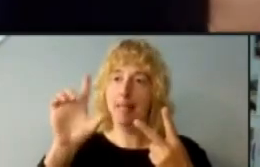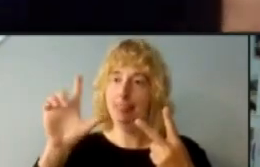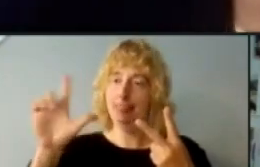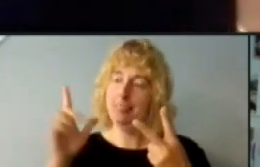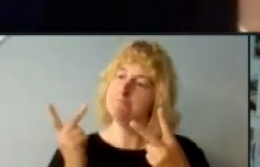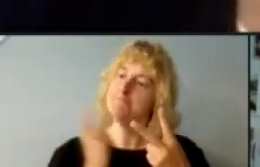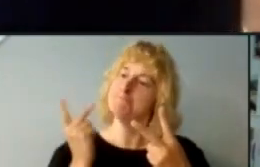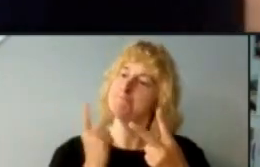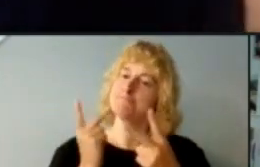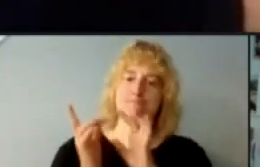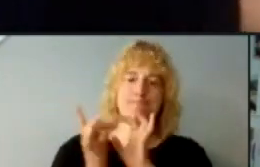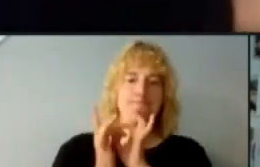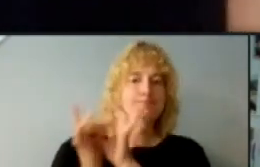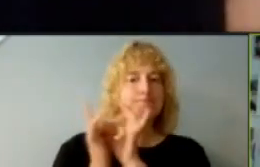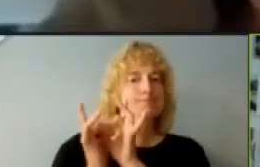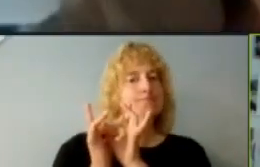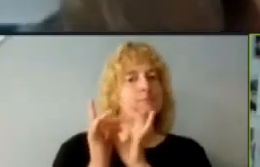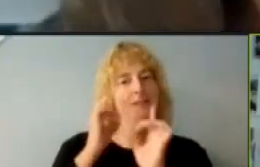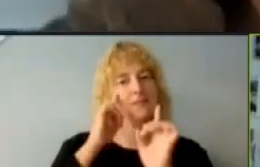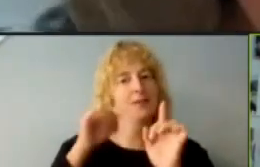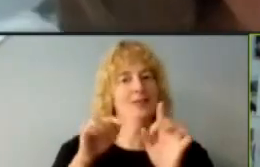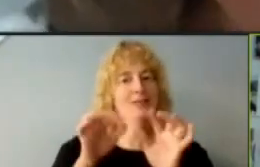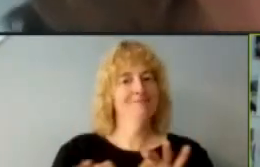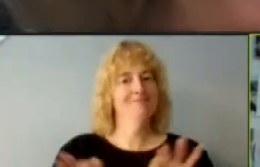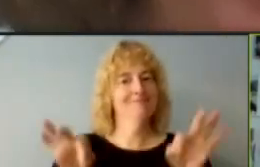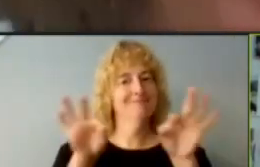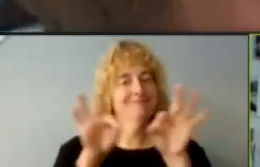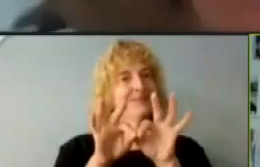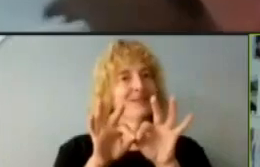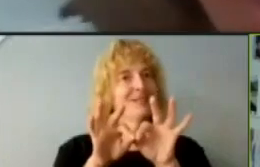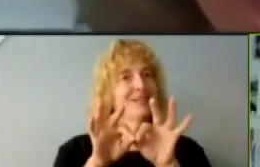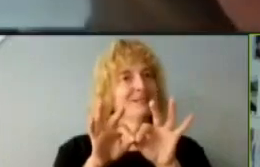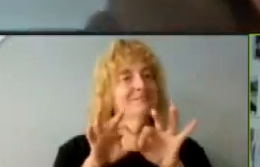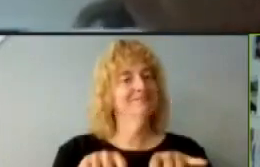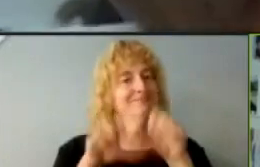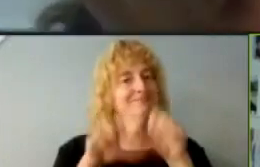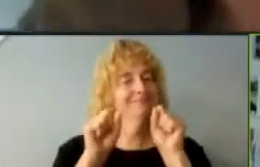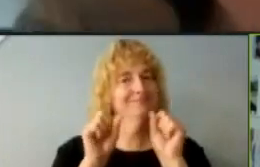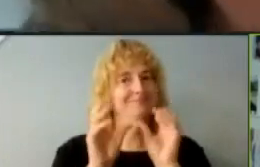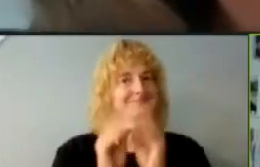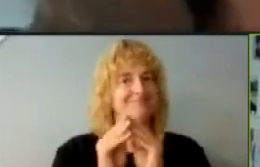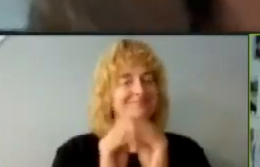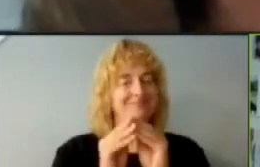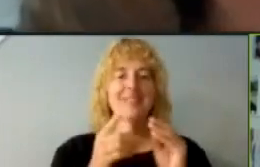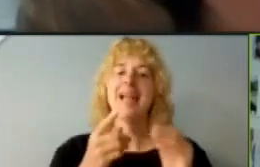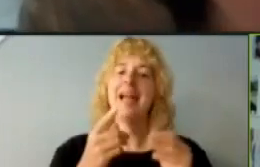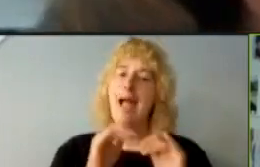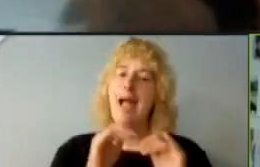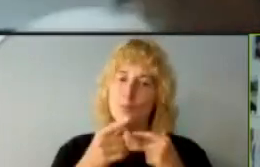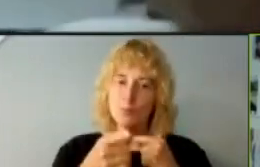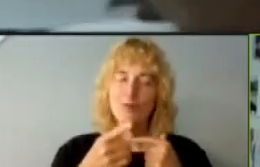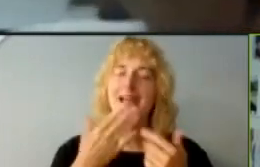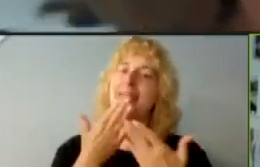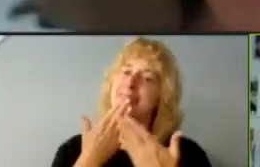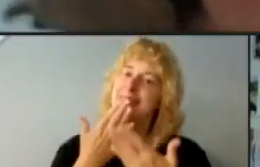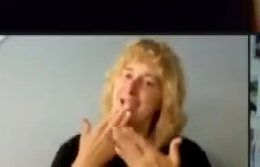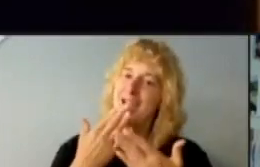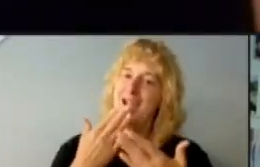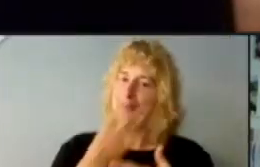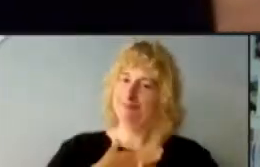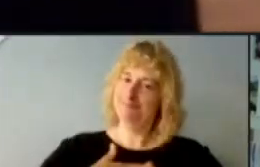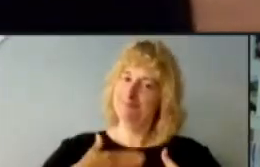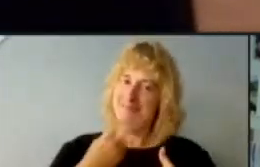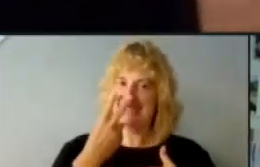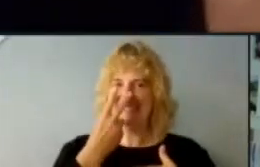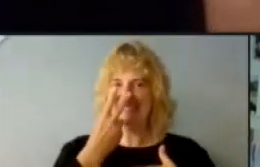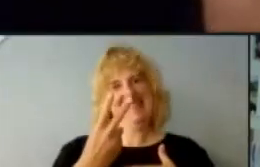how are you today? I am well, Jametta, thank you. It's always a pleasure to see you virtually. We've